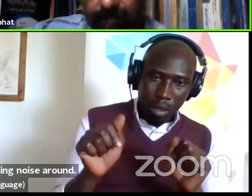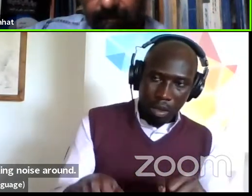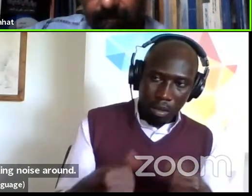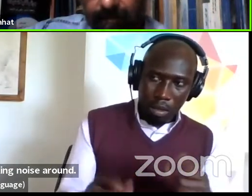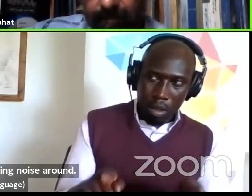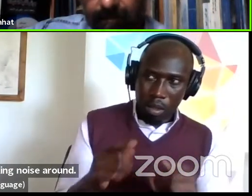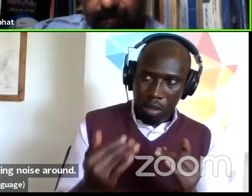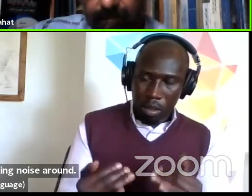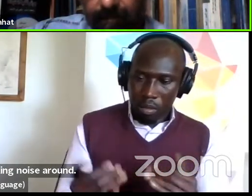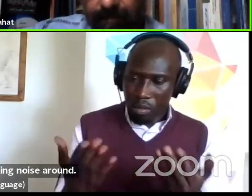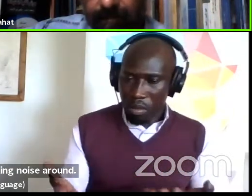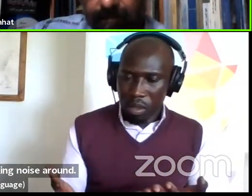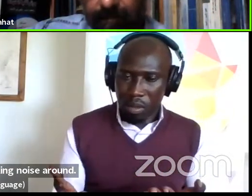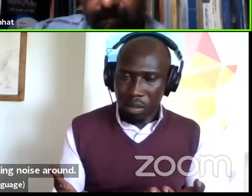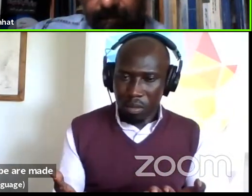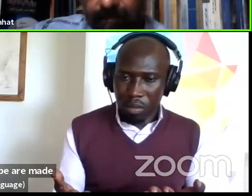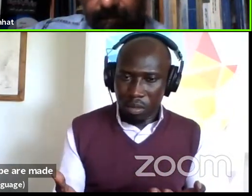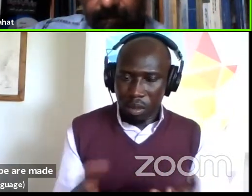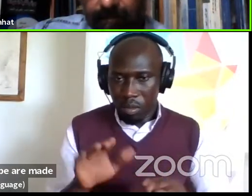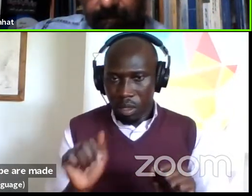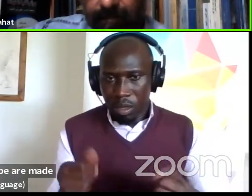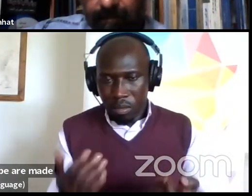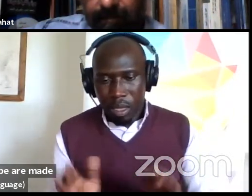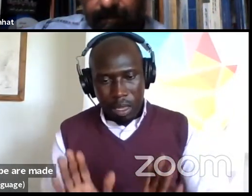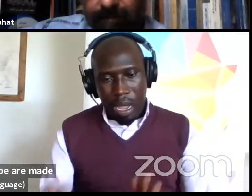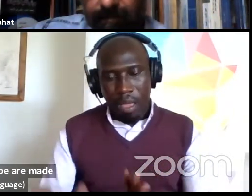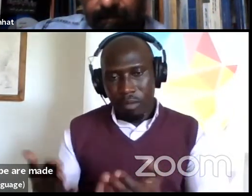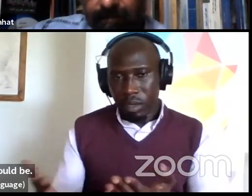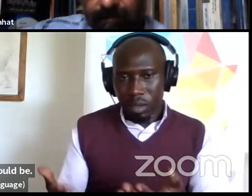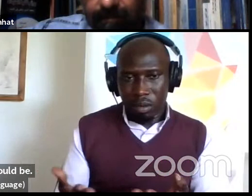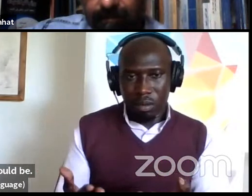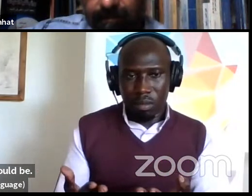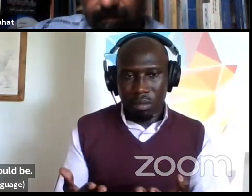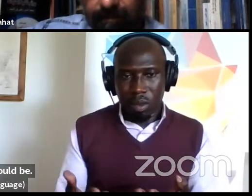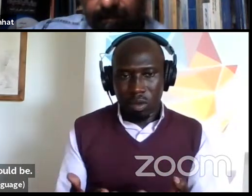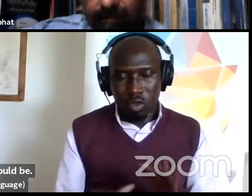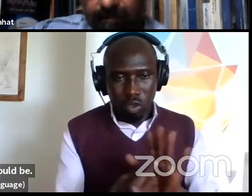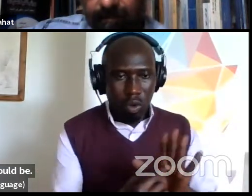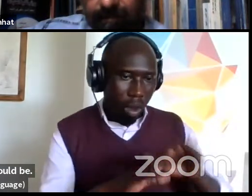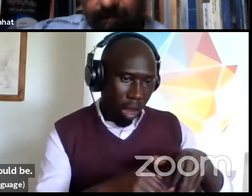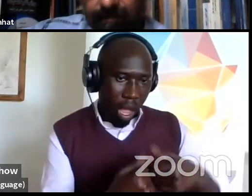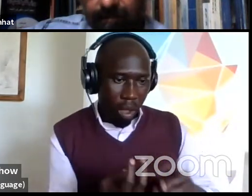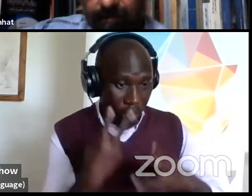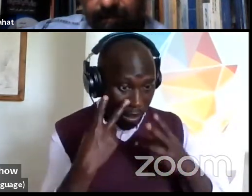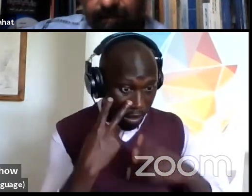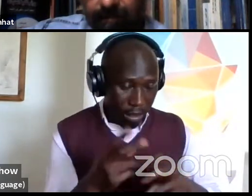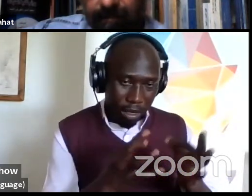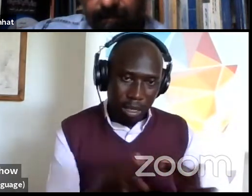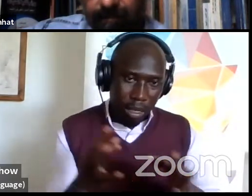be, or maybe let's just express how we view things.